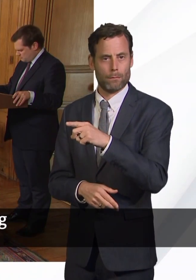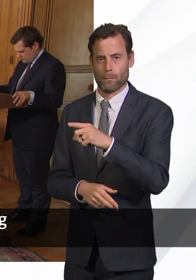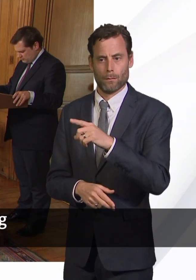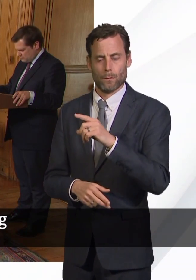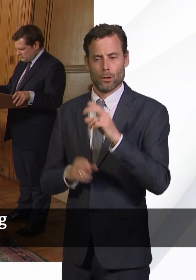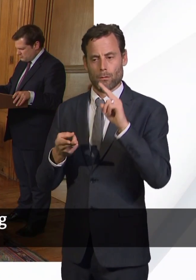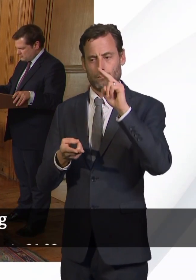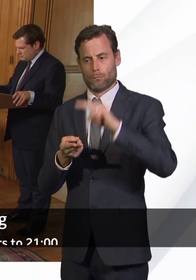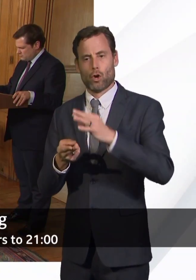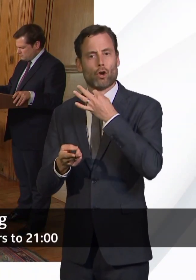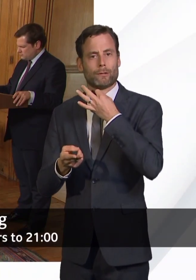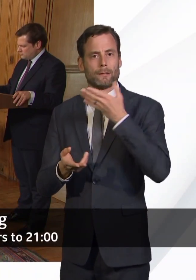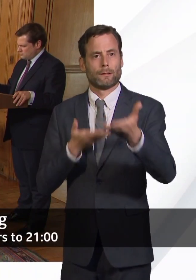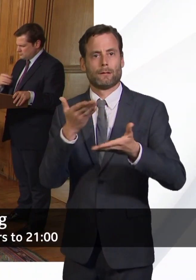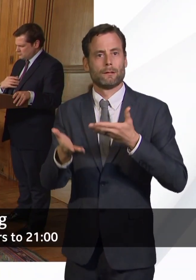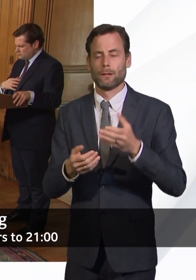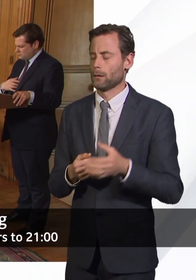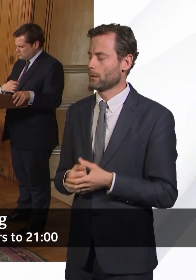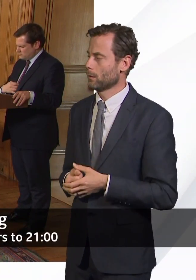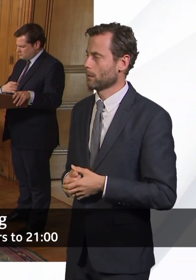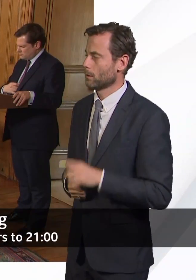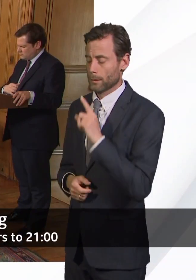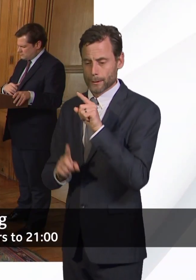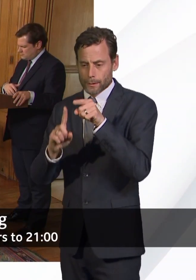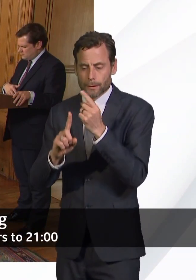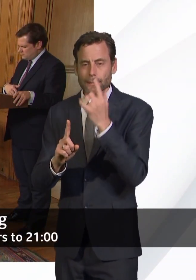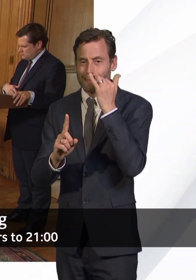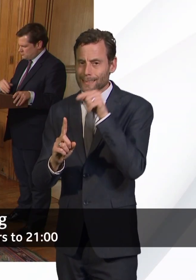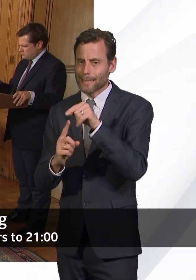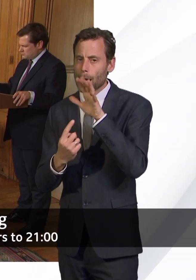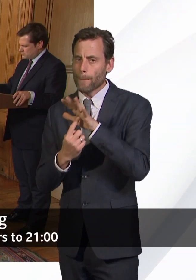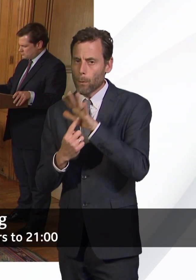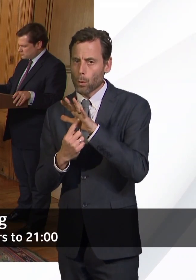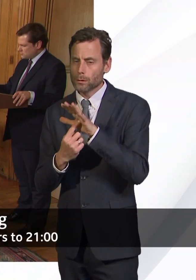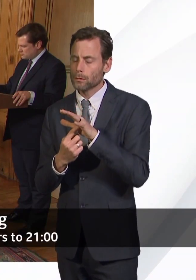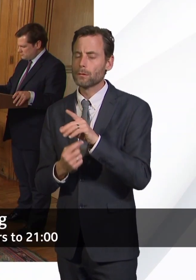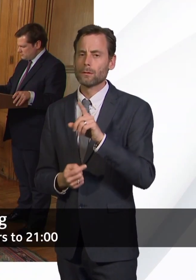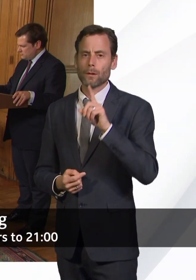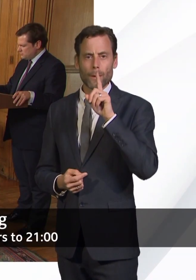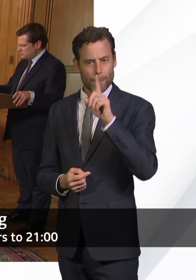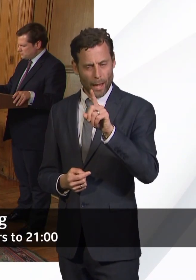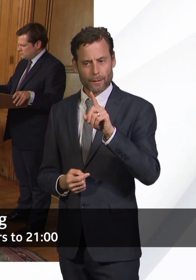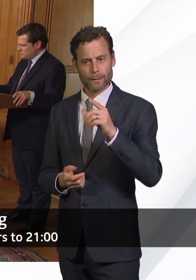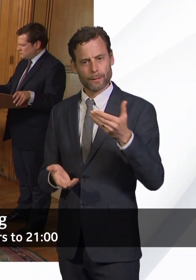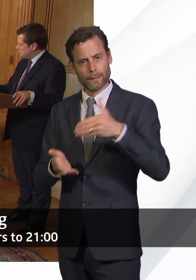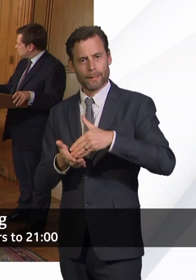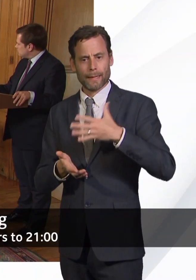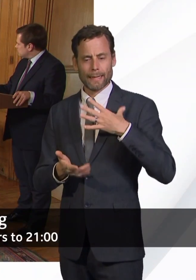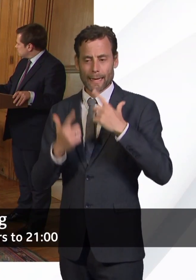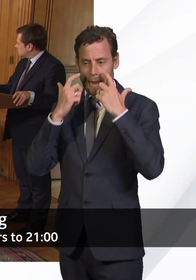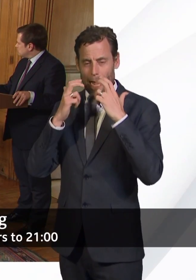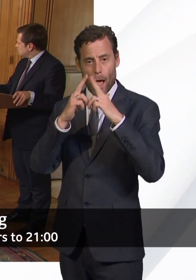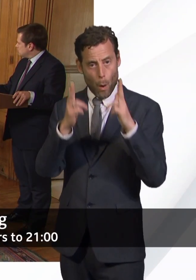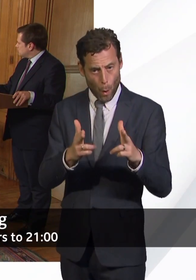what's really important in this, the test is an important element, but it is about the systems of good infection control, both in the